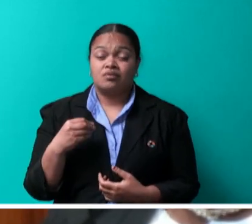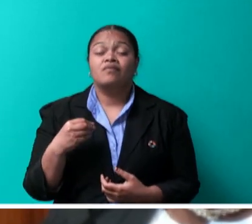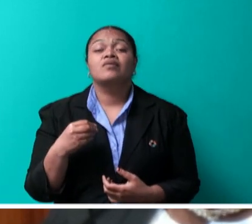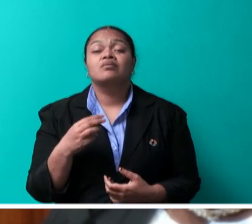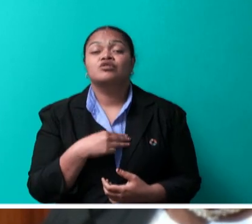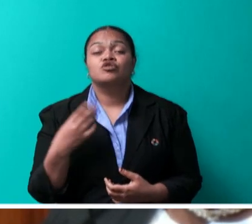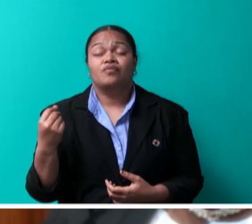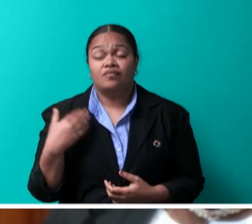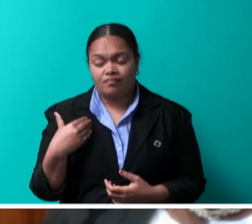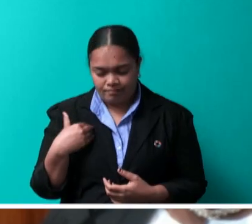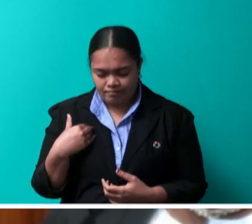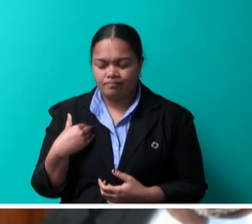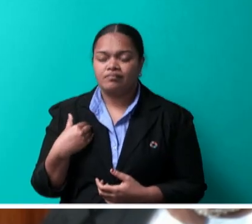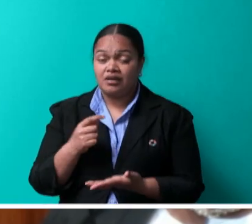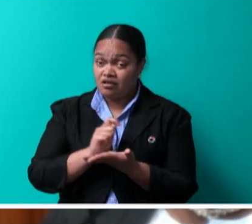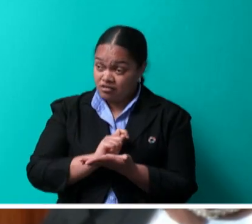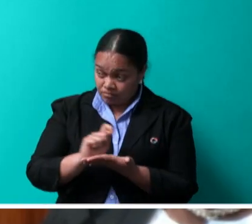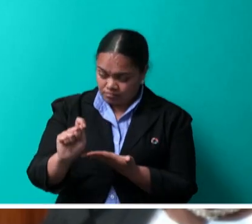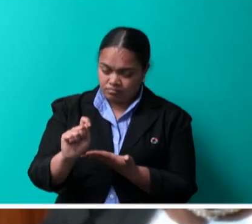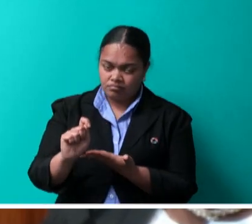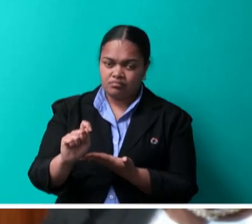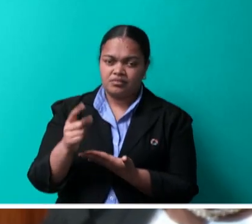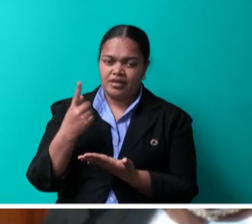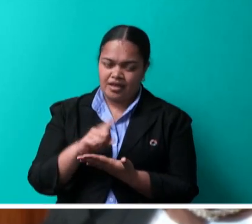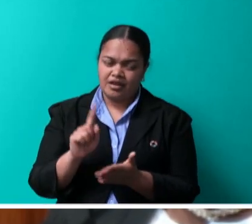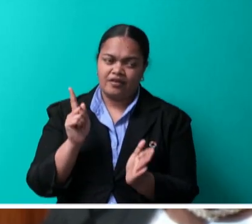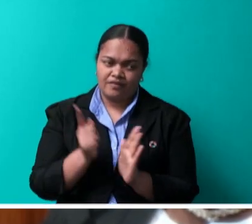responsibly, transparently, and efficiently.